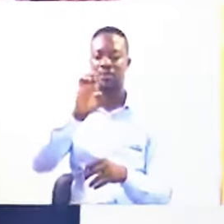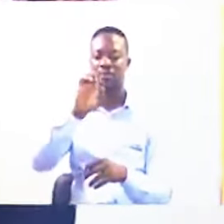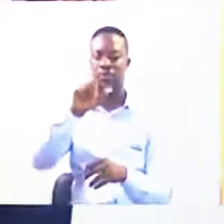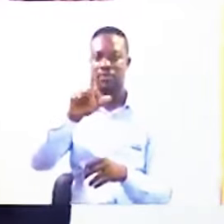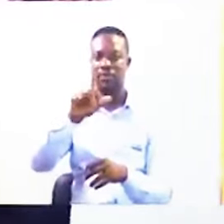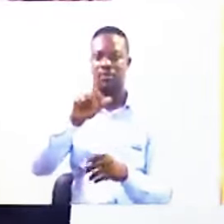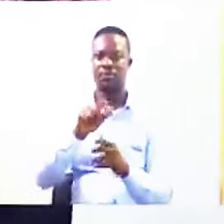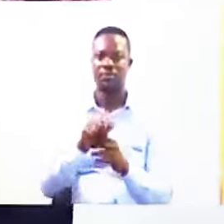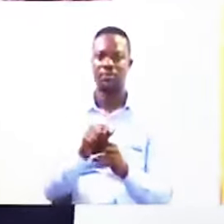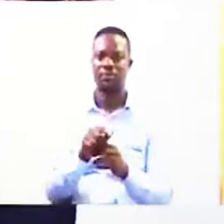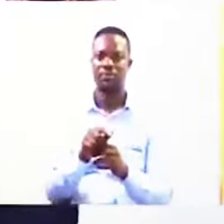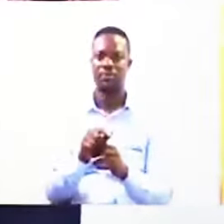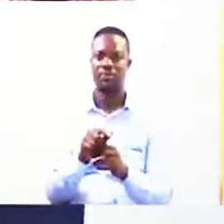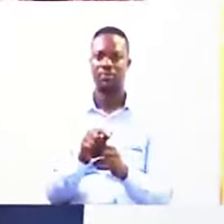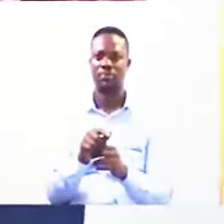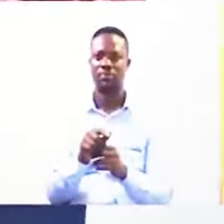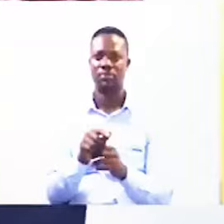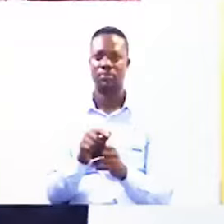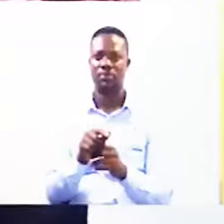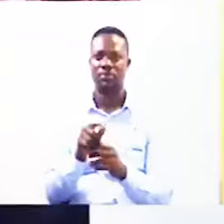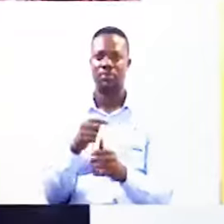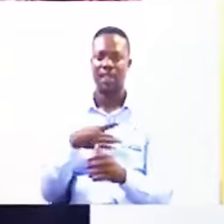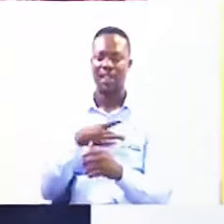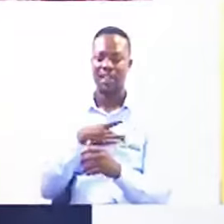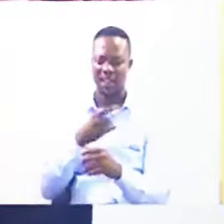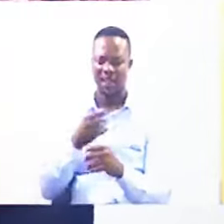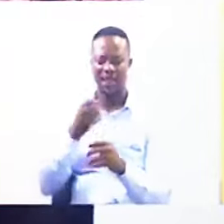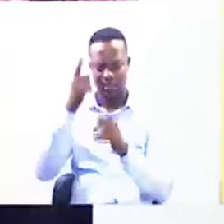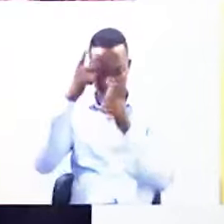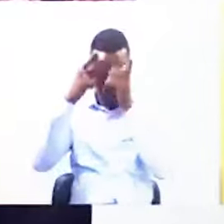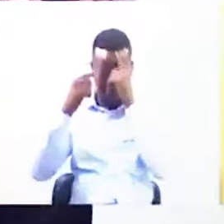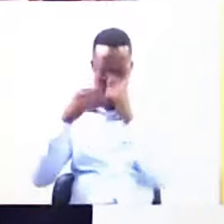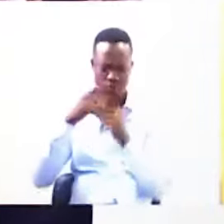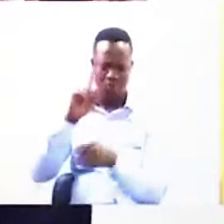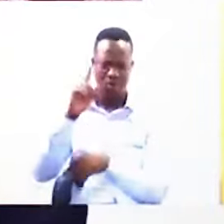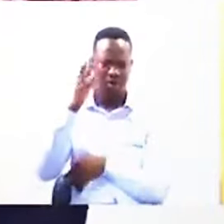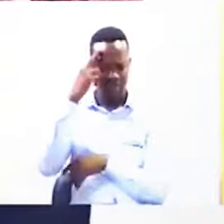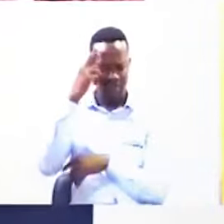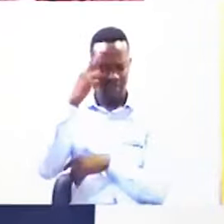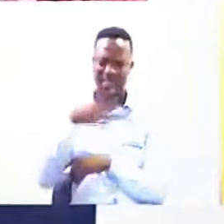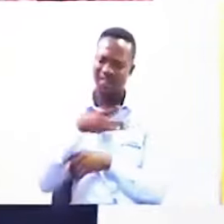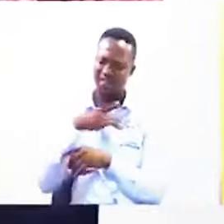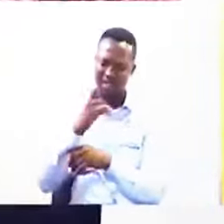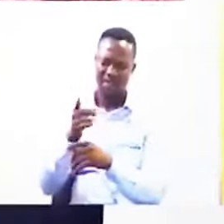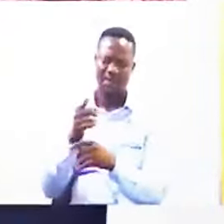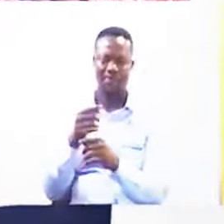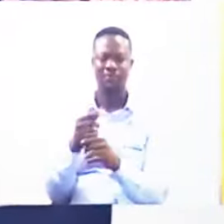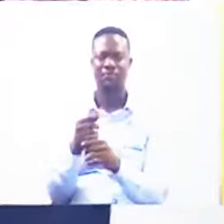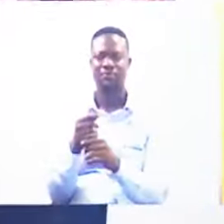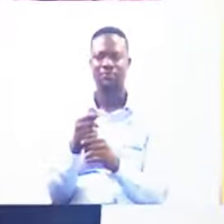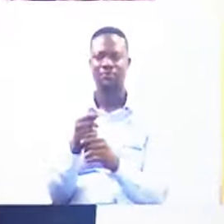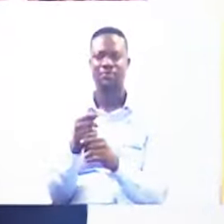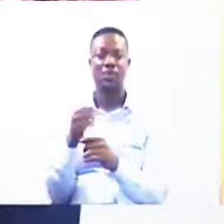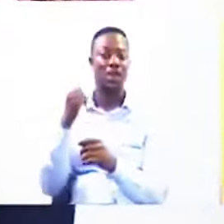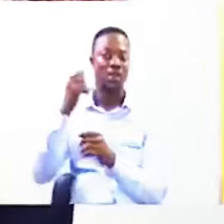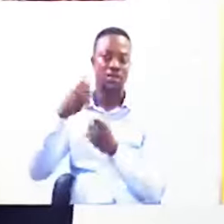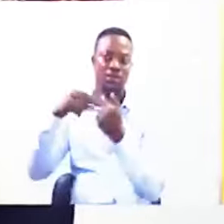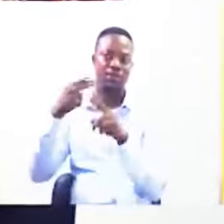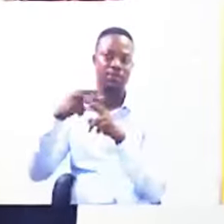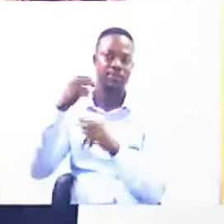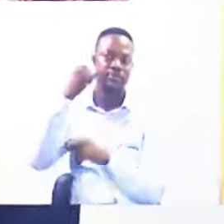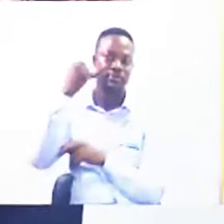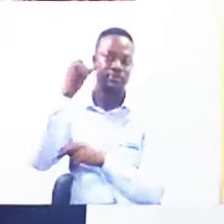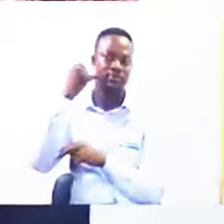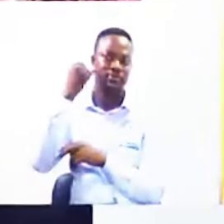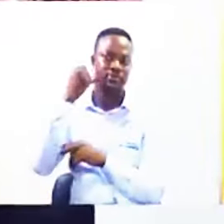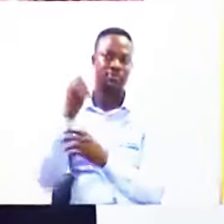not one. Some I like her for some reasons. Jezebel na bravo no me penasa mo no me bi eho. Especially the day she